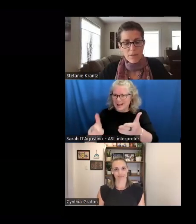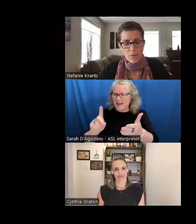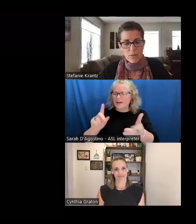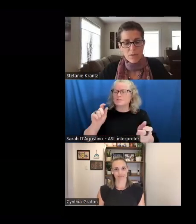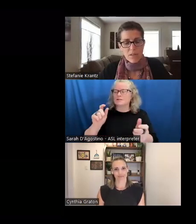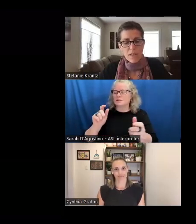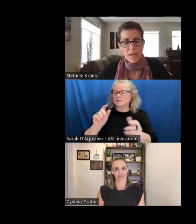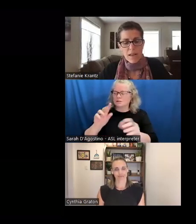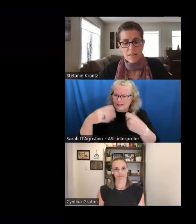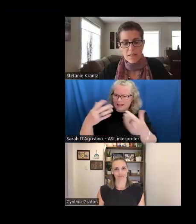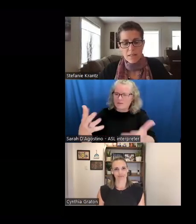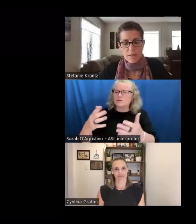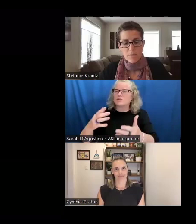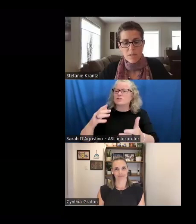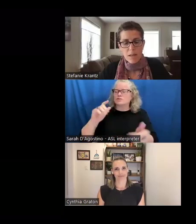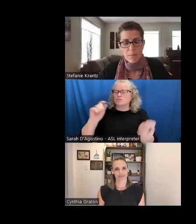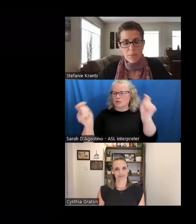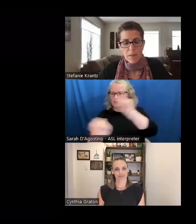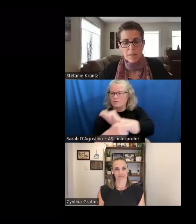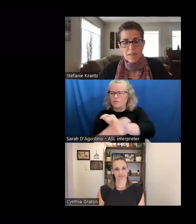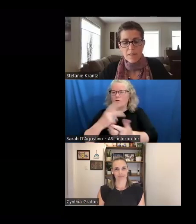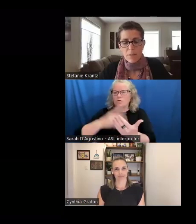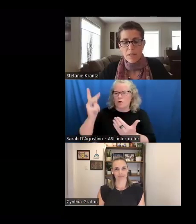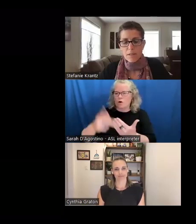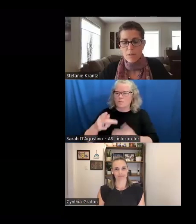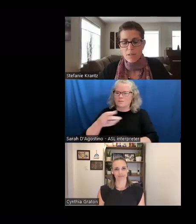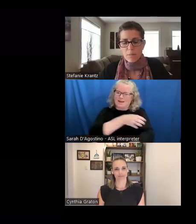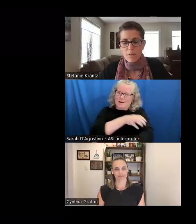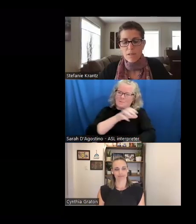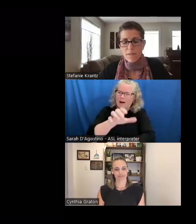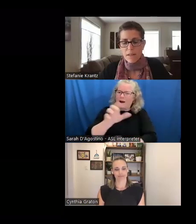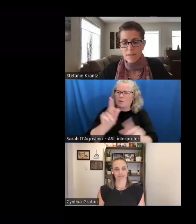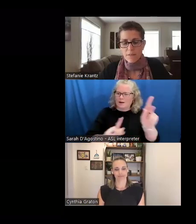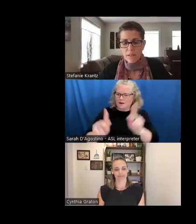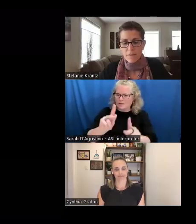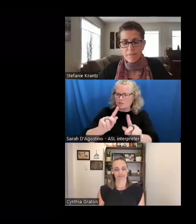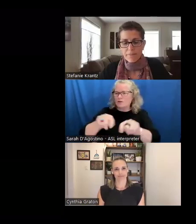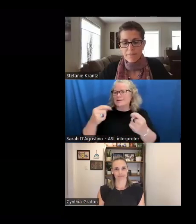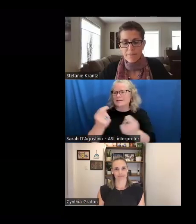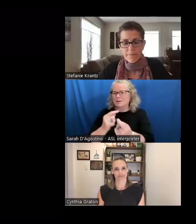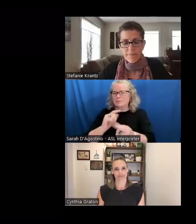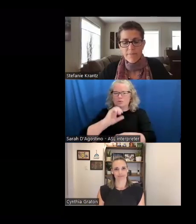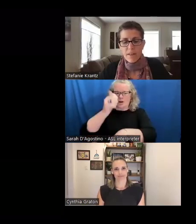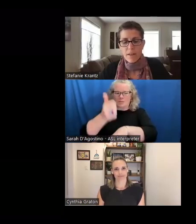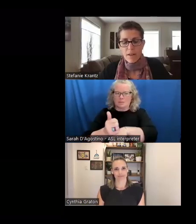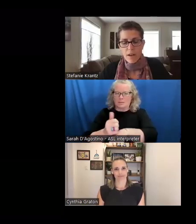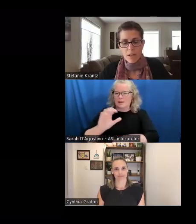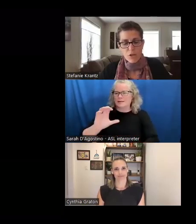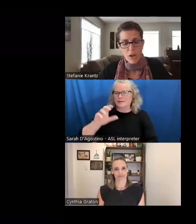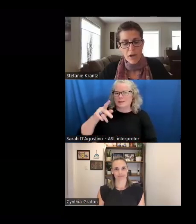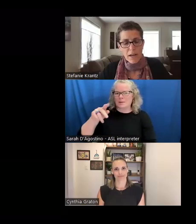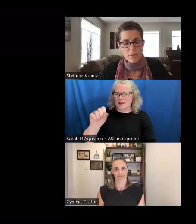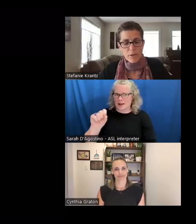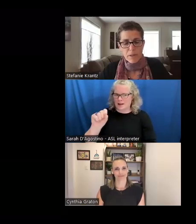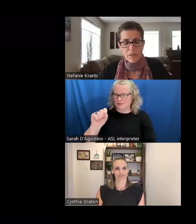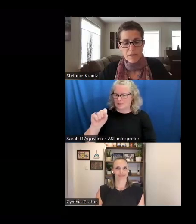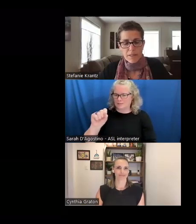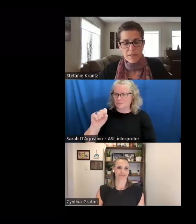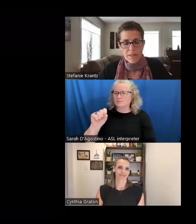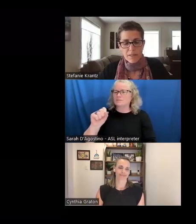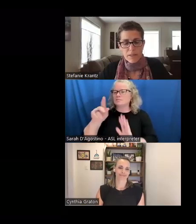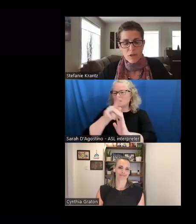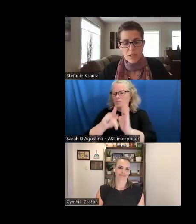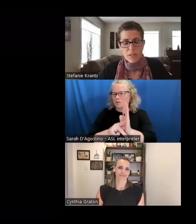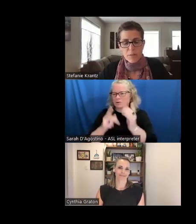empower individuals and teams to implement CPS principles effectively. A sought-after speaker